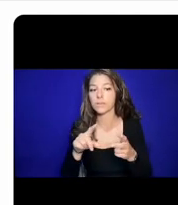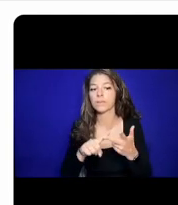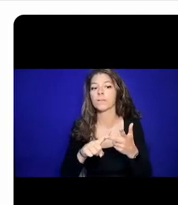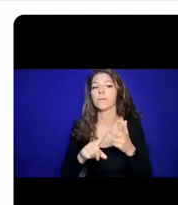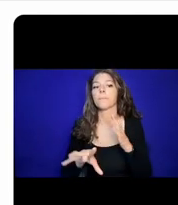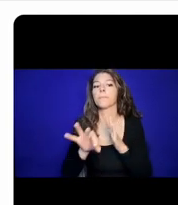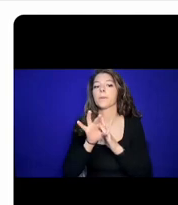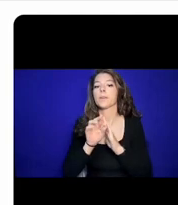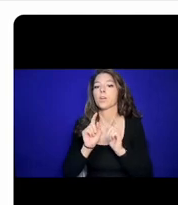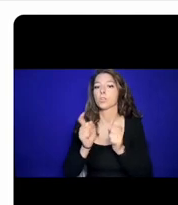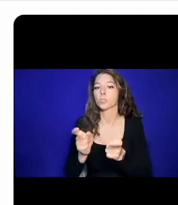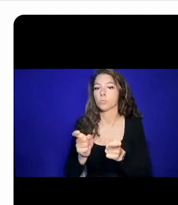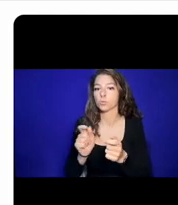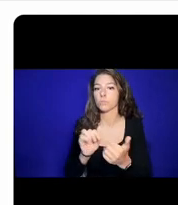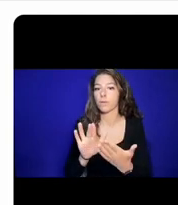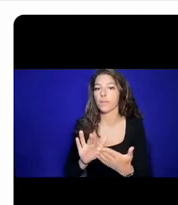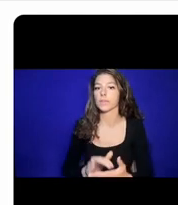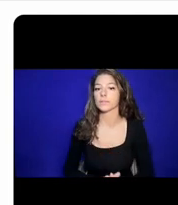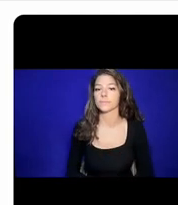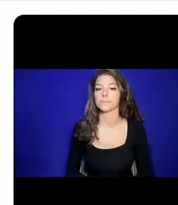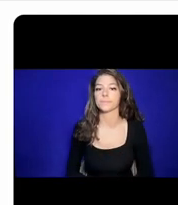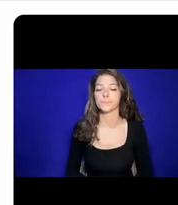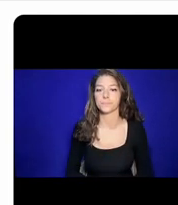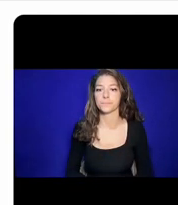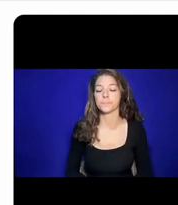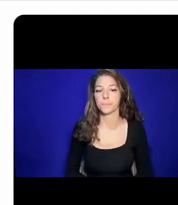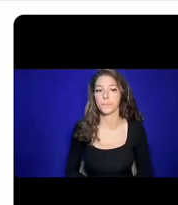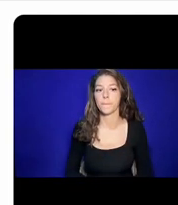and pick a contribution method.